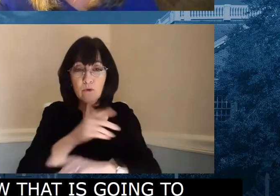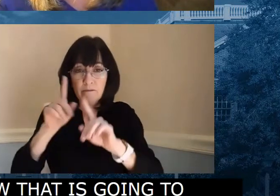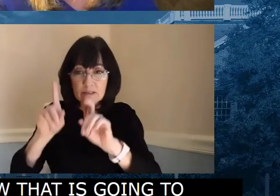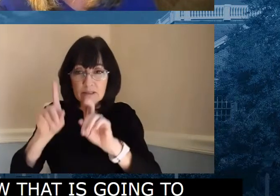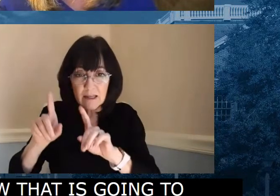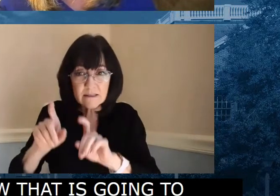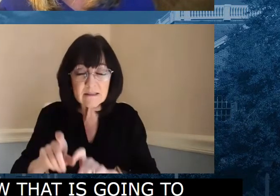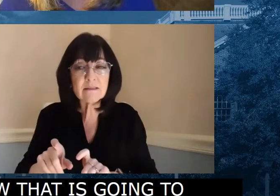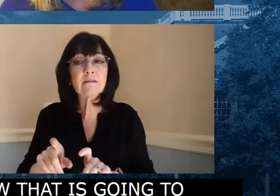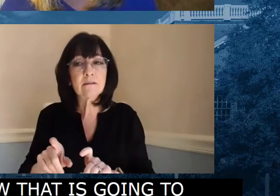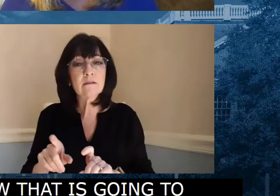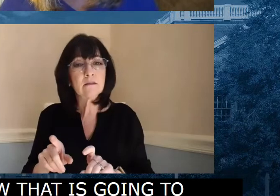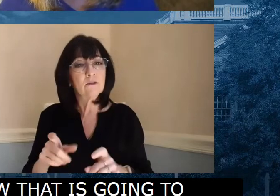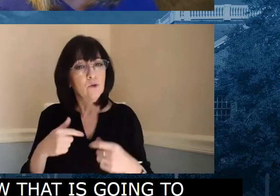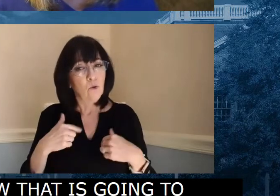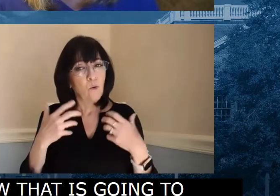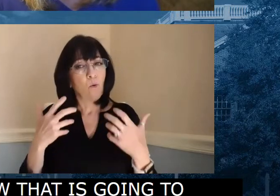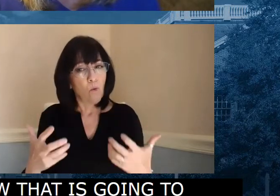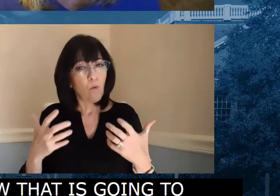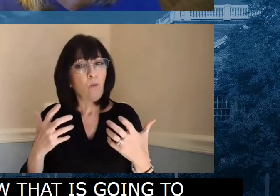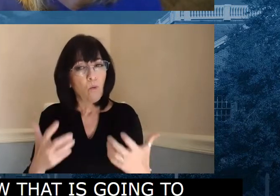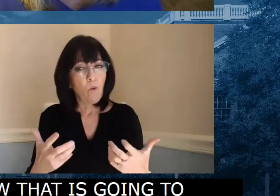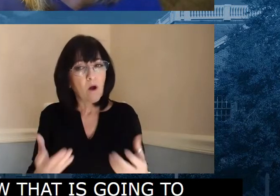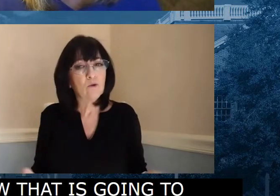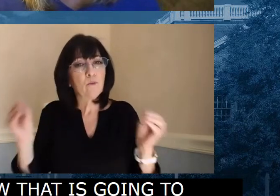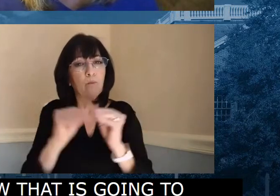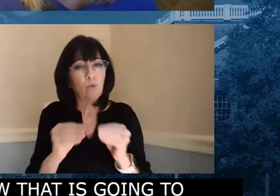effort by making sure we're careful